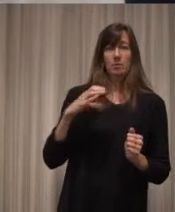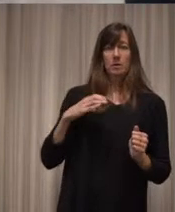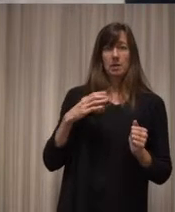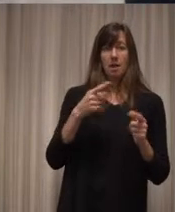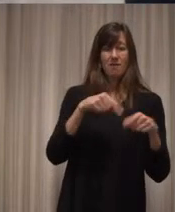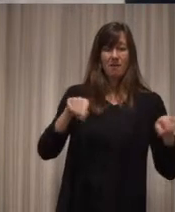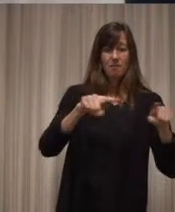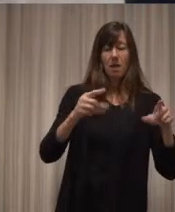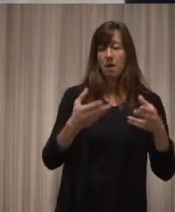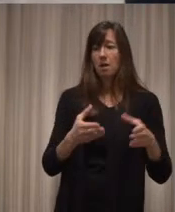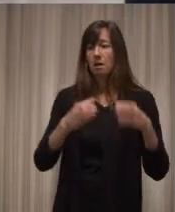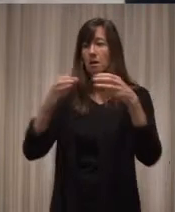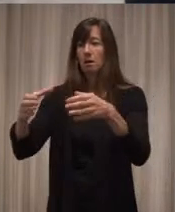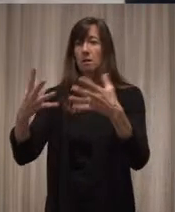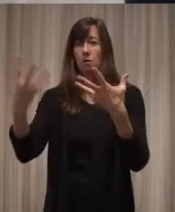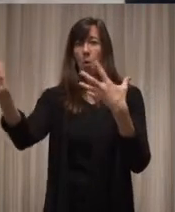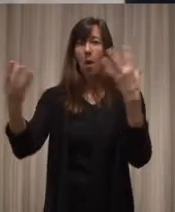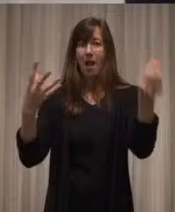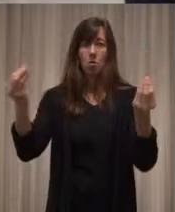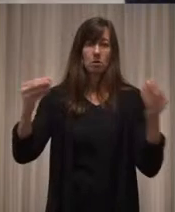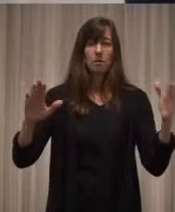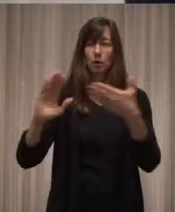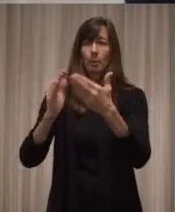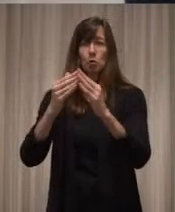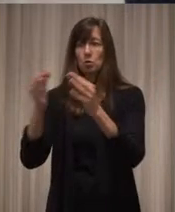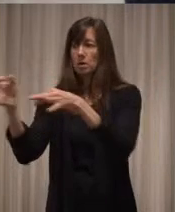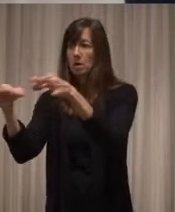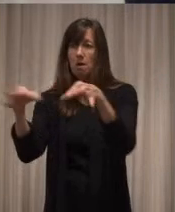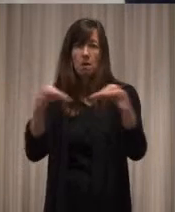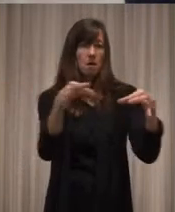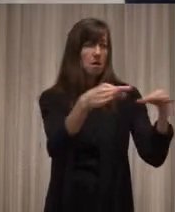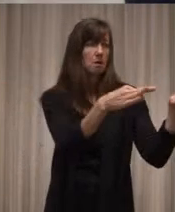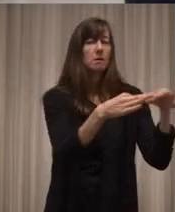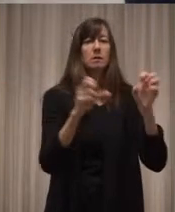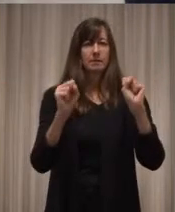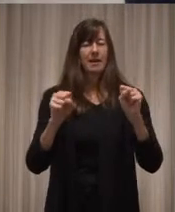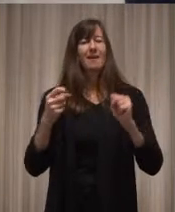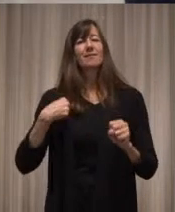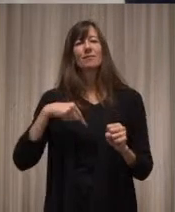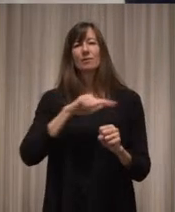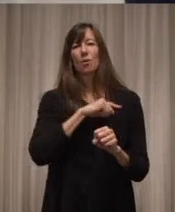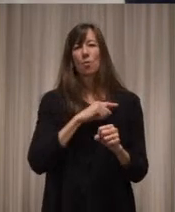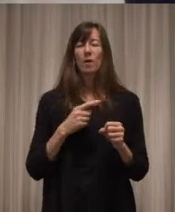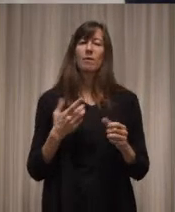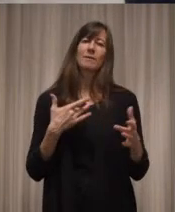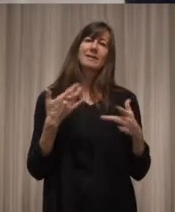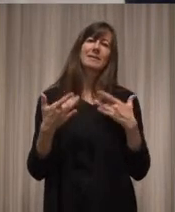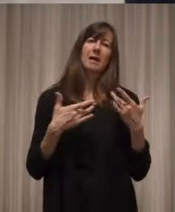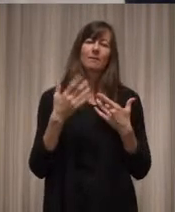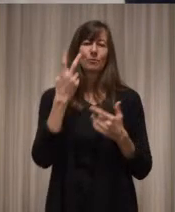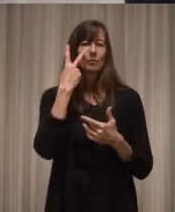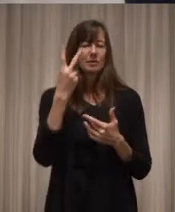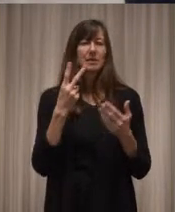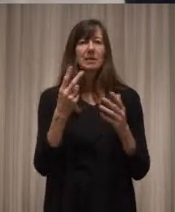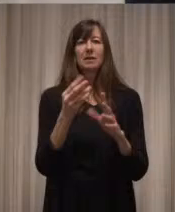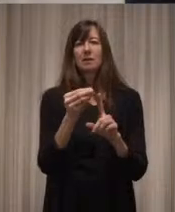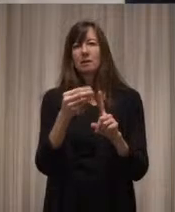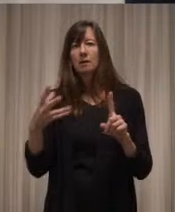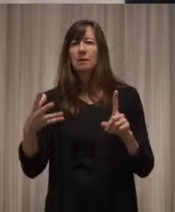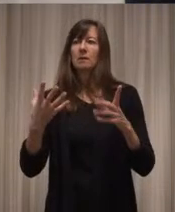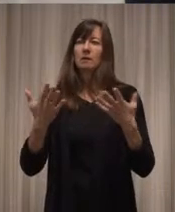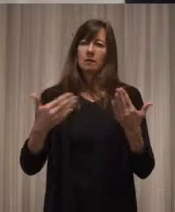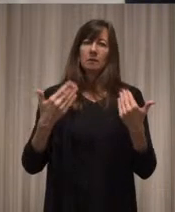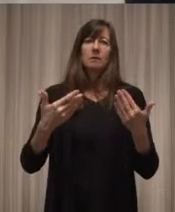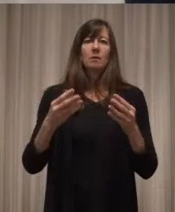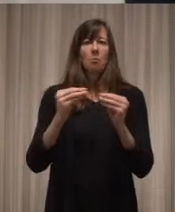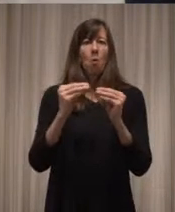concerns and needs are being answered and met. So we're excited to see that continue to build. And once again, please reach out